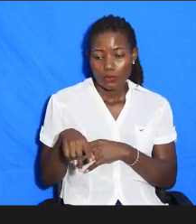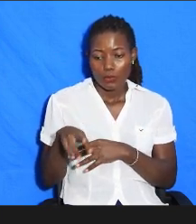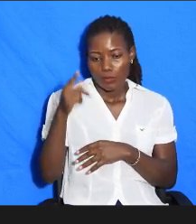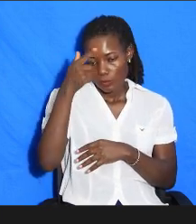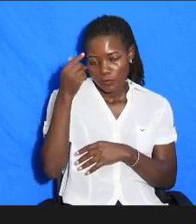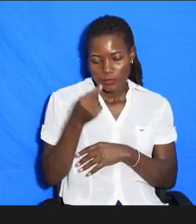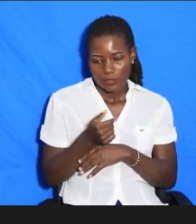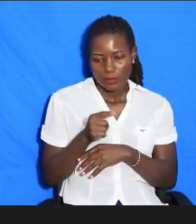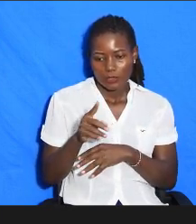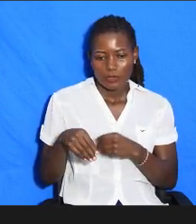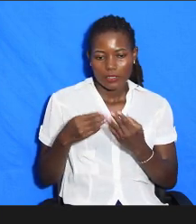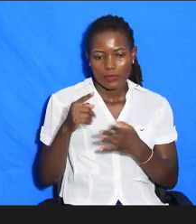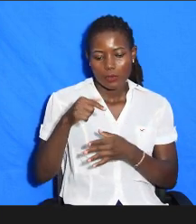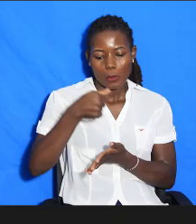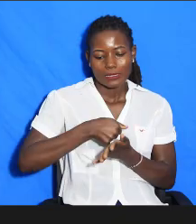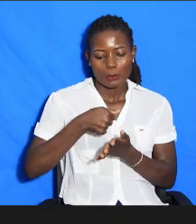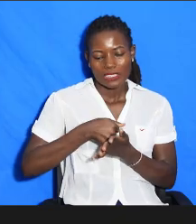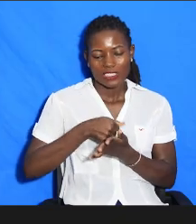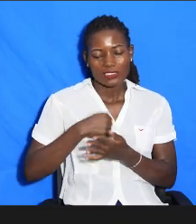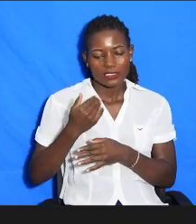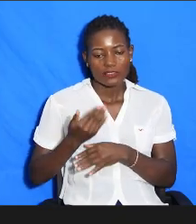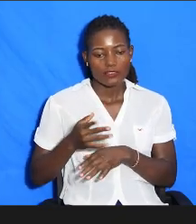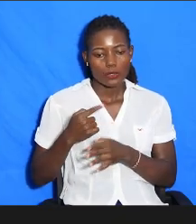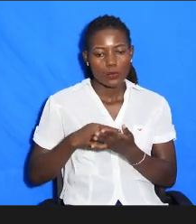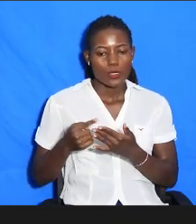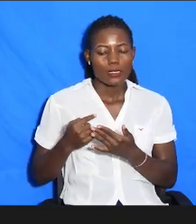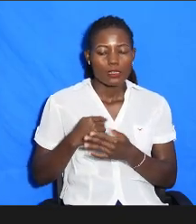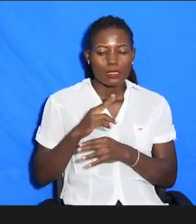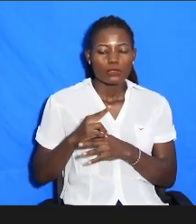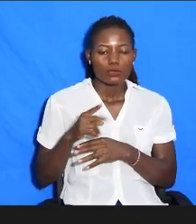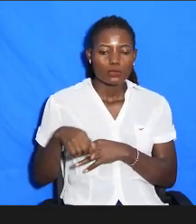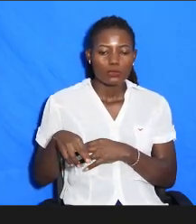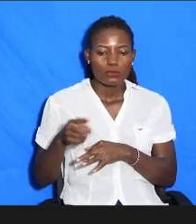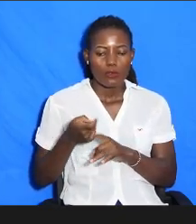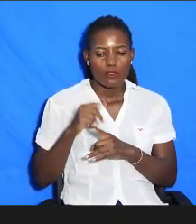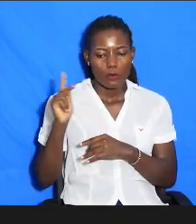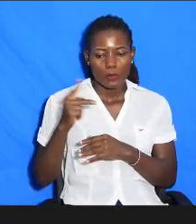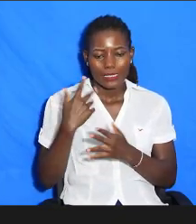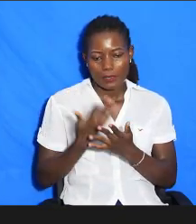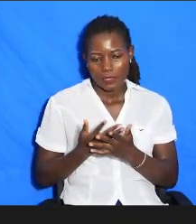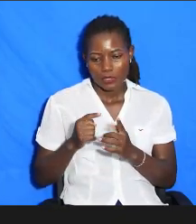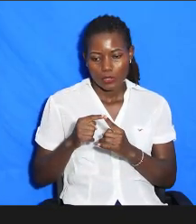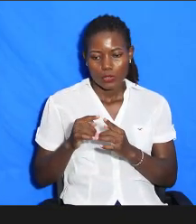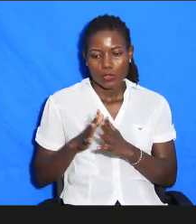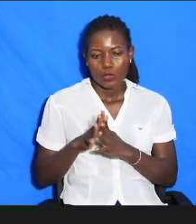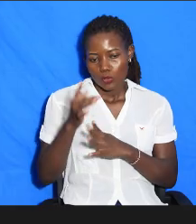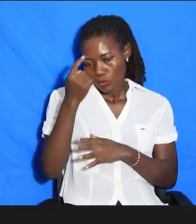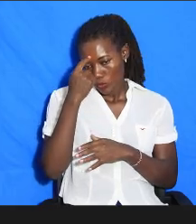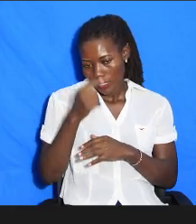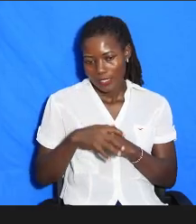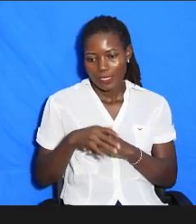given, of course, you have to budget it every week. So I used to work from Kenya prison. all the way to Ngara so that I can get a